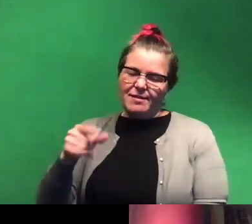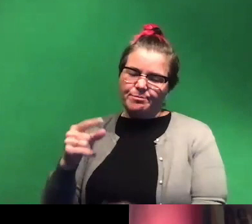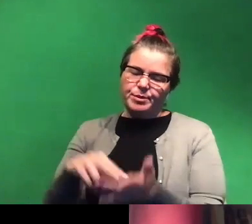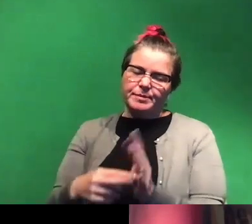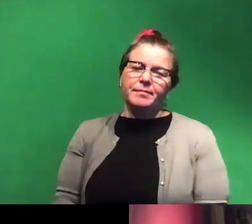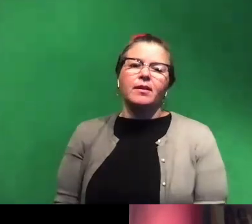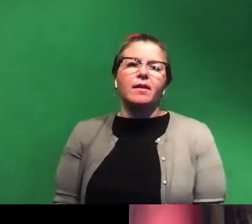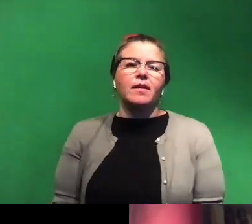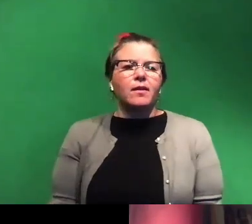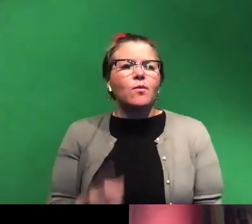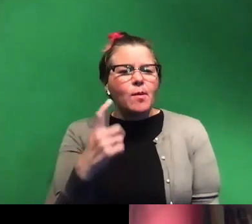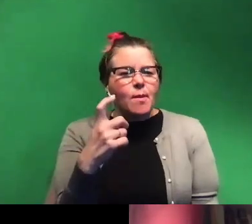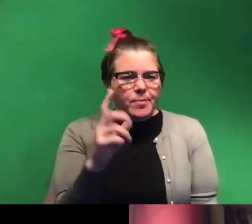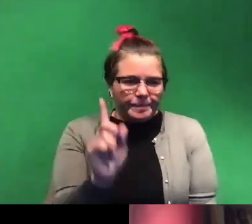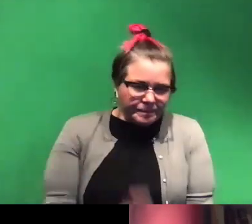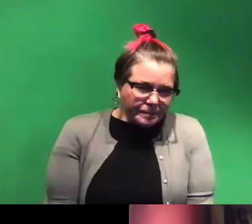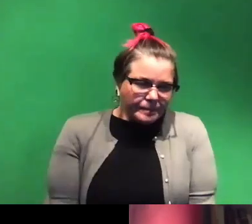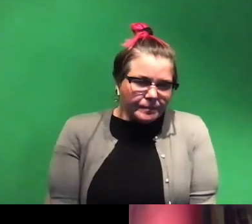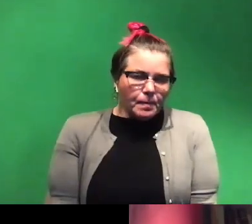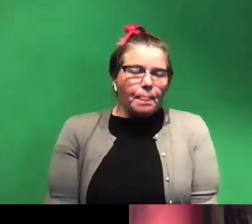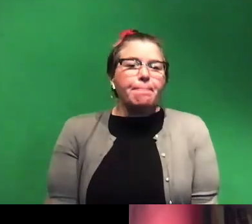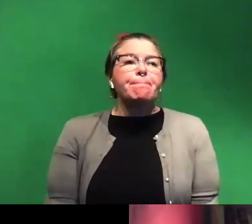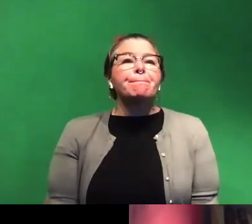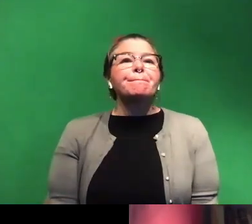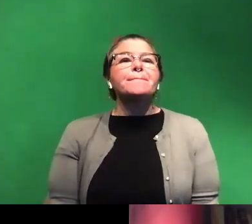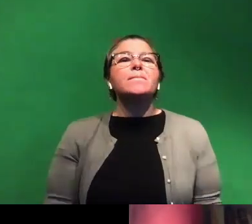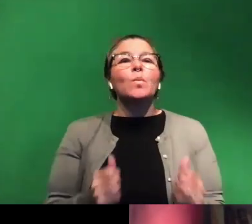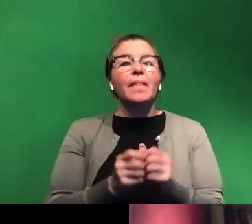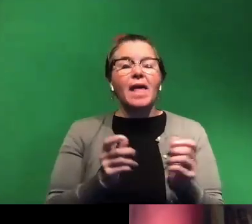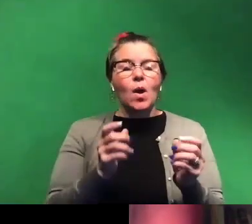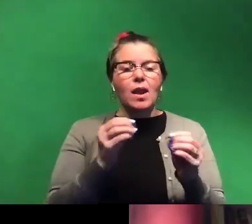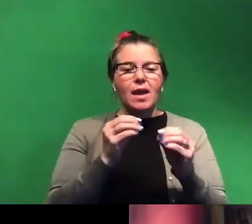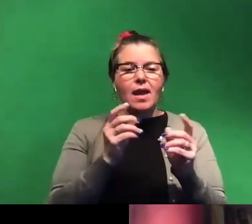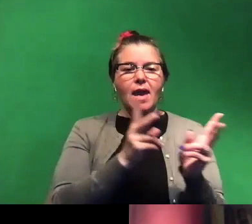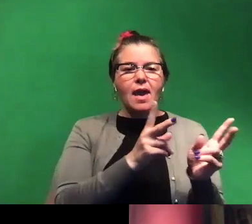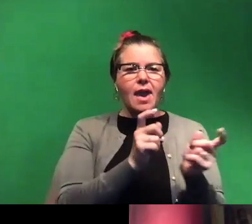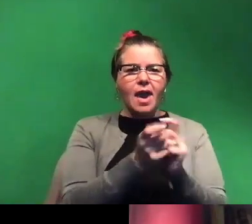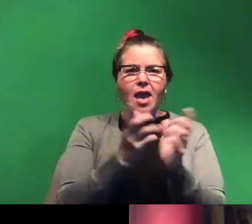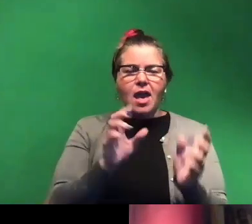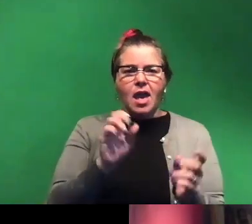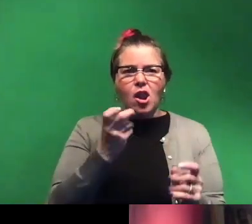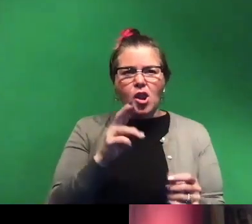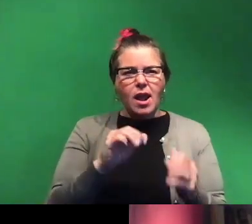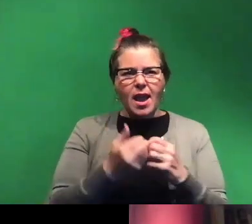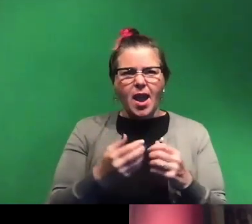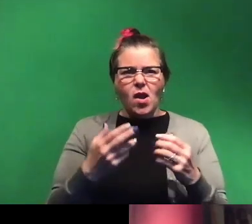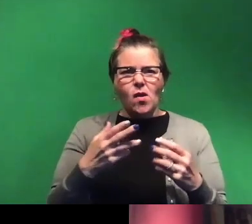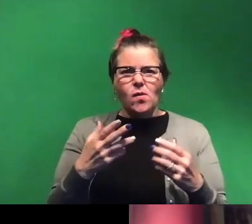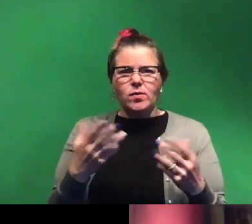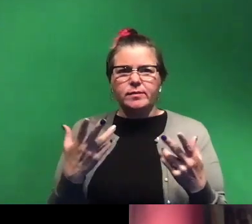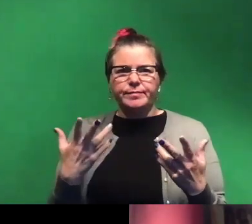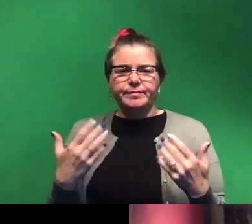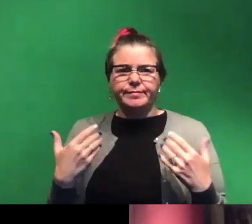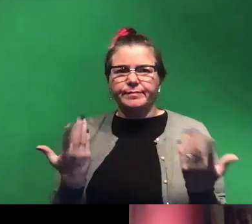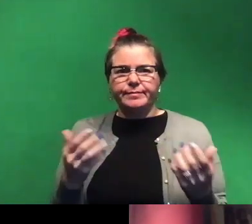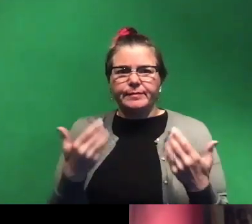think we have time for one more. So, okay. Without an editor, how does a novice go about writing blogs? So, if you